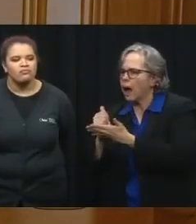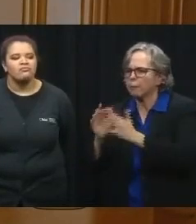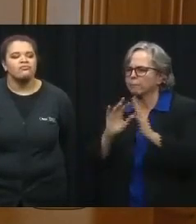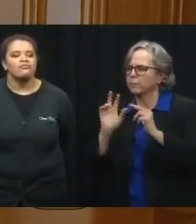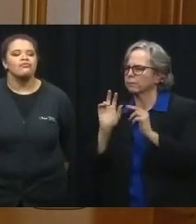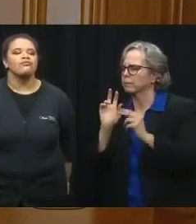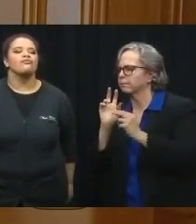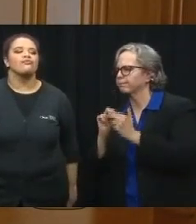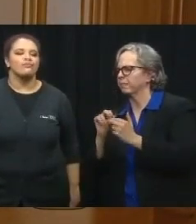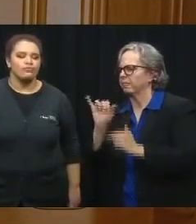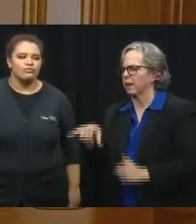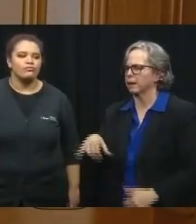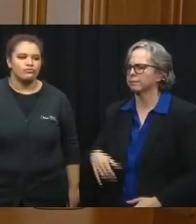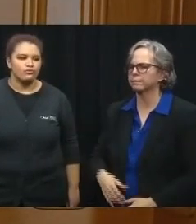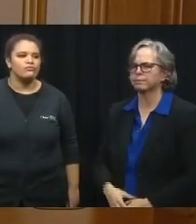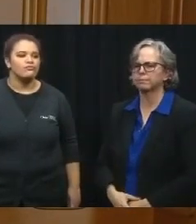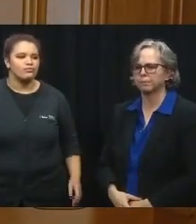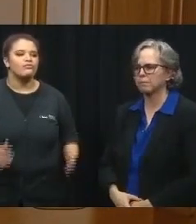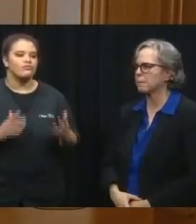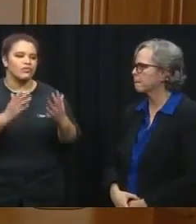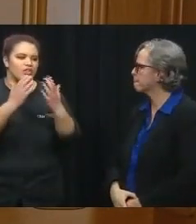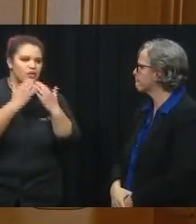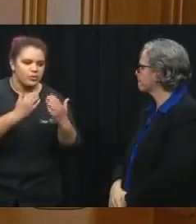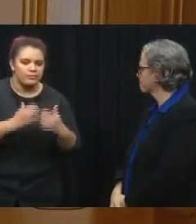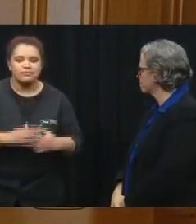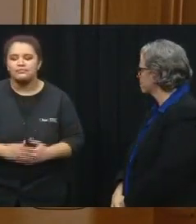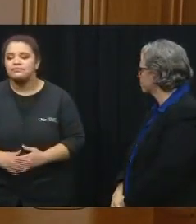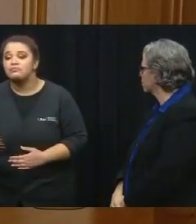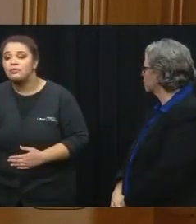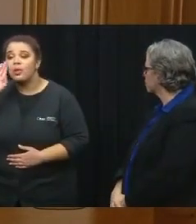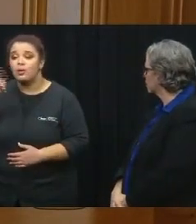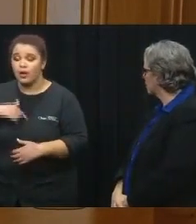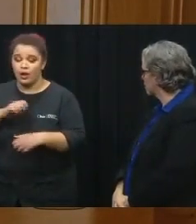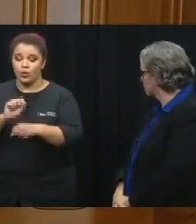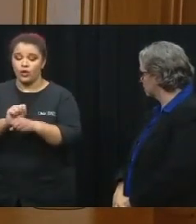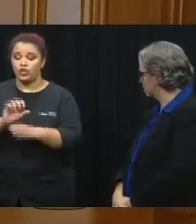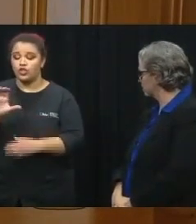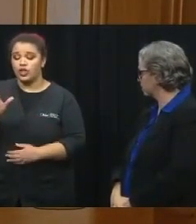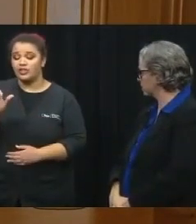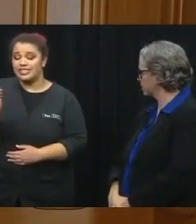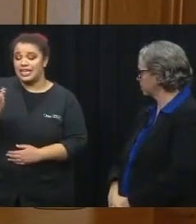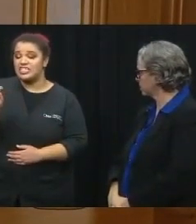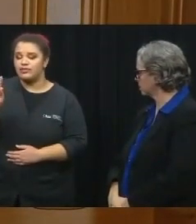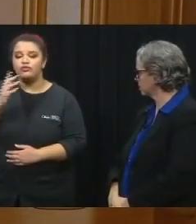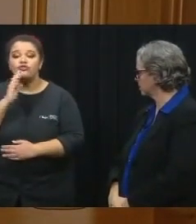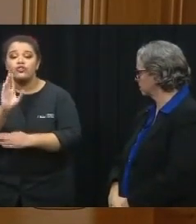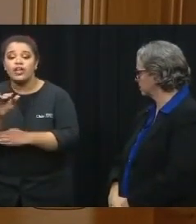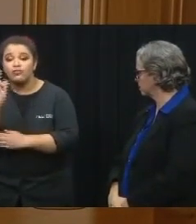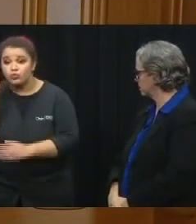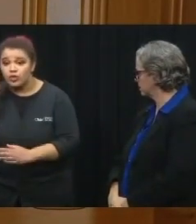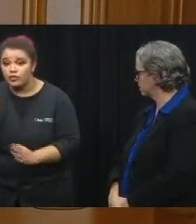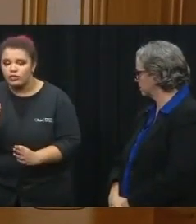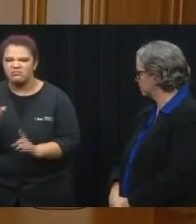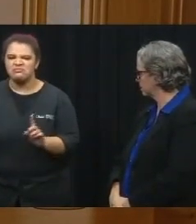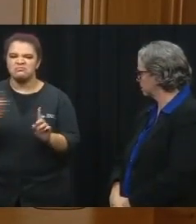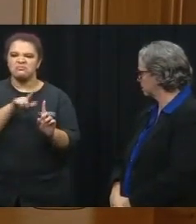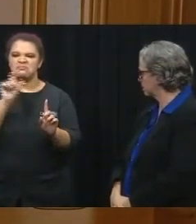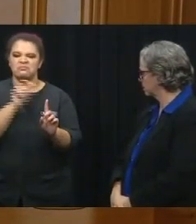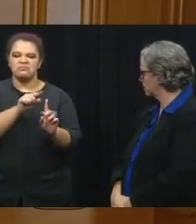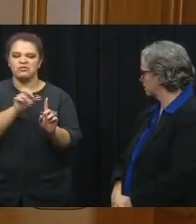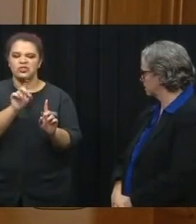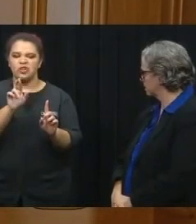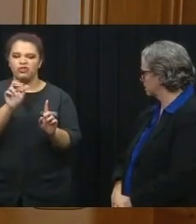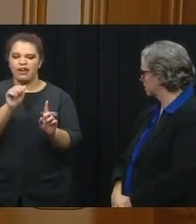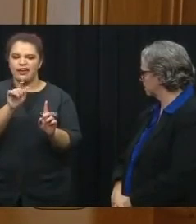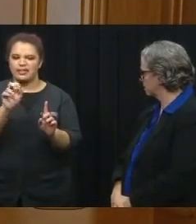Kevin Landers, WBNS 10 TV. Good afternoon, Governor. This is a question for Dr. Acton. Pharmacists have been encountering patients